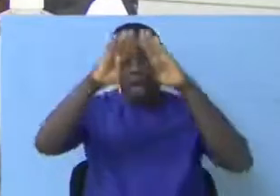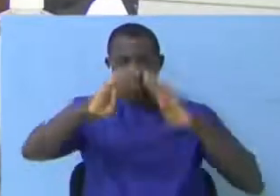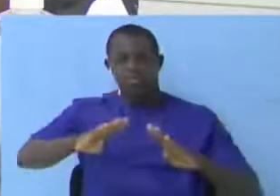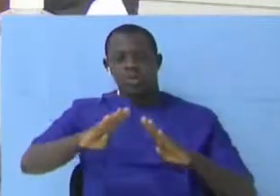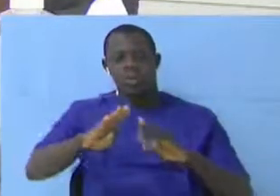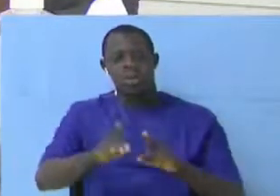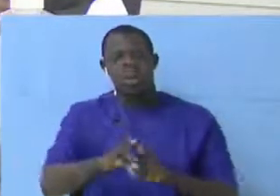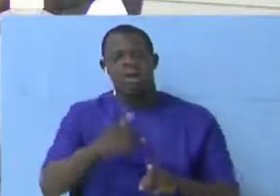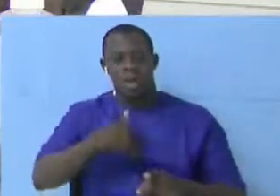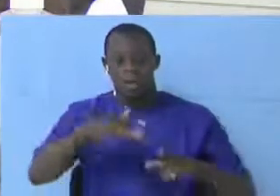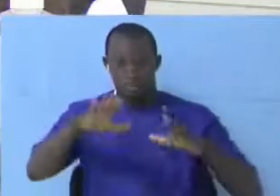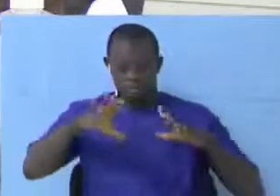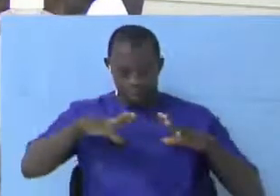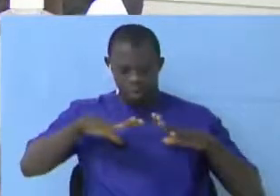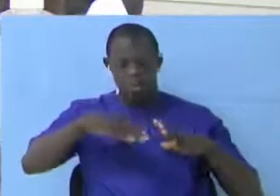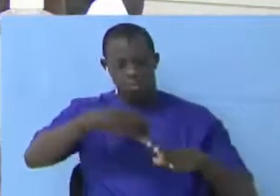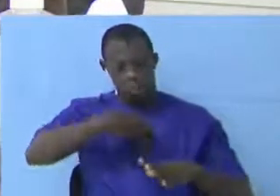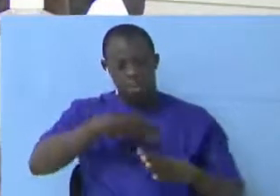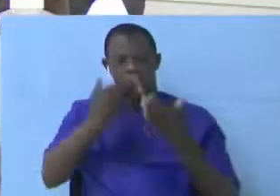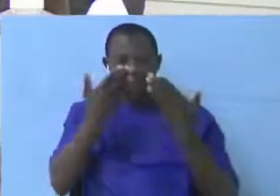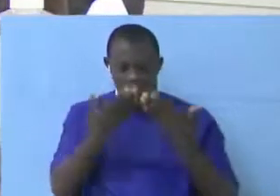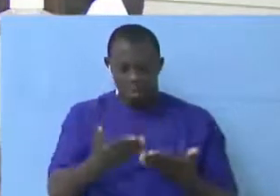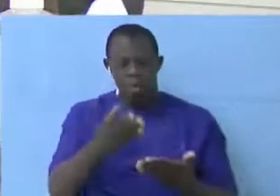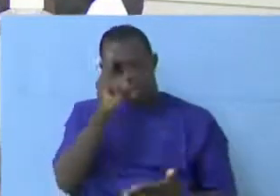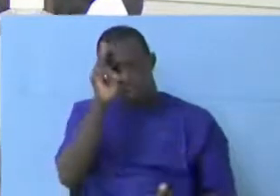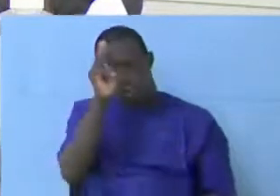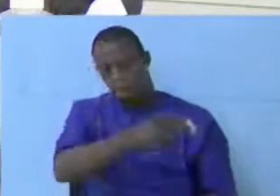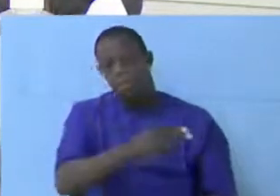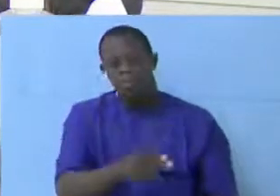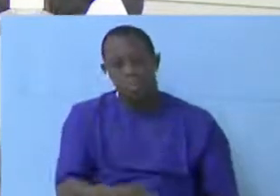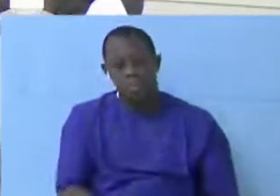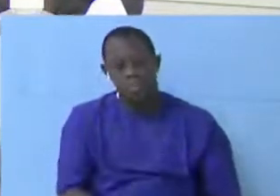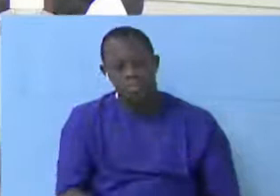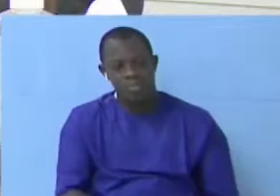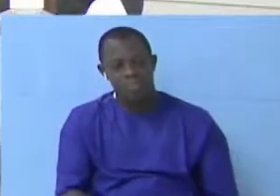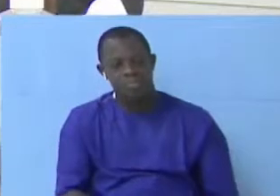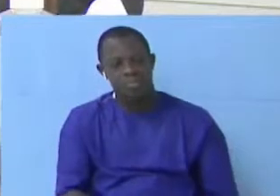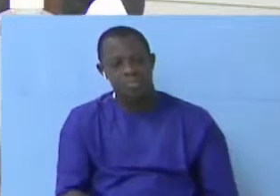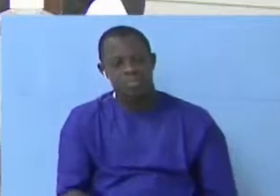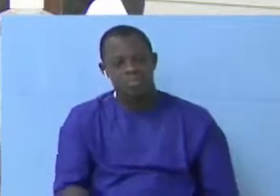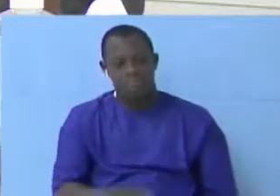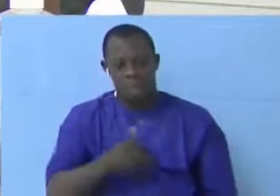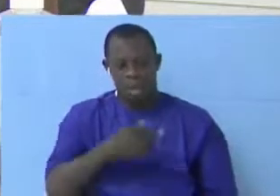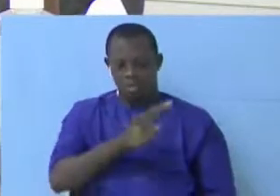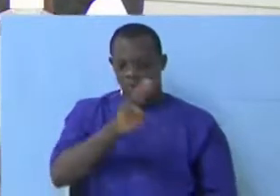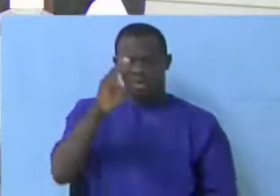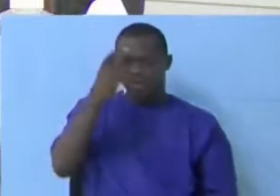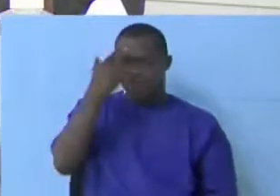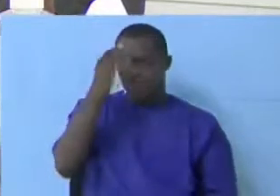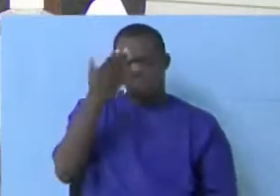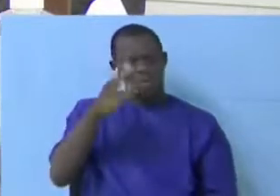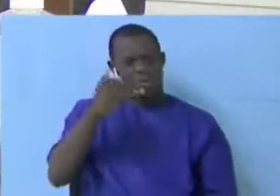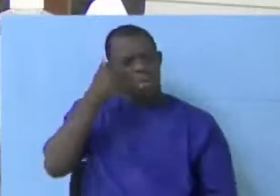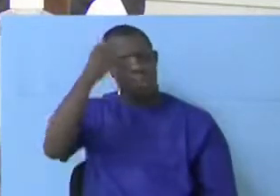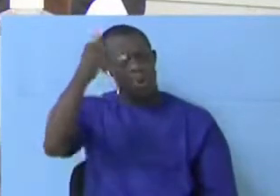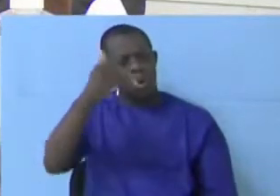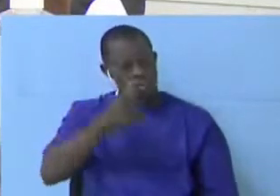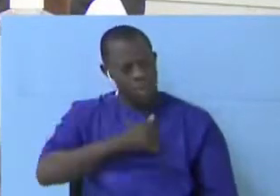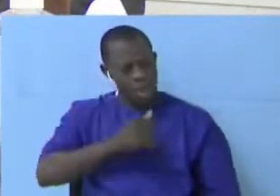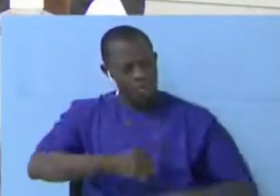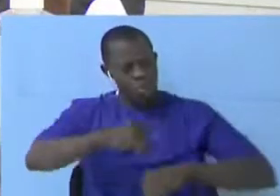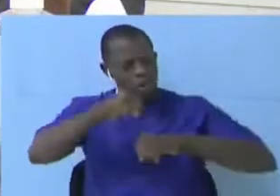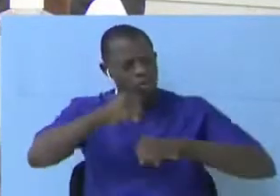then I was ready to go home. So I'm not sure whether I called my boss when I was going home.